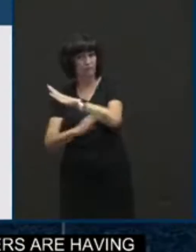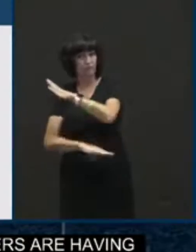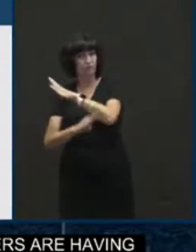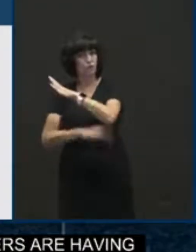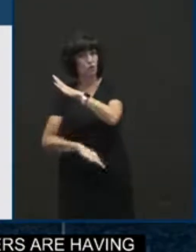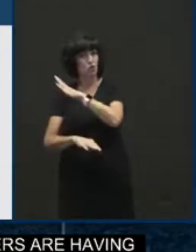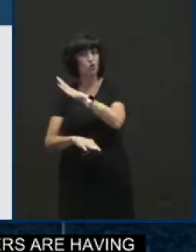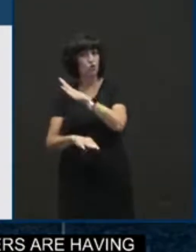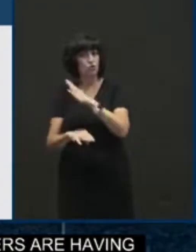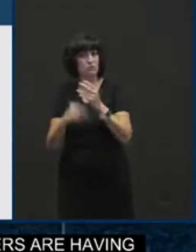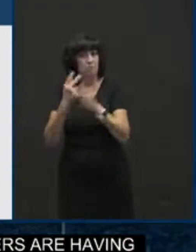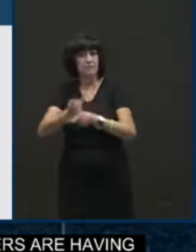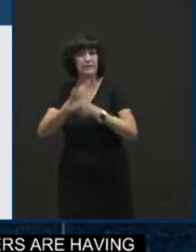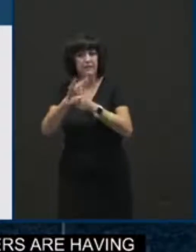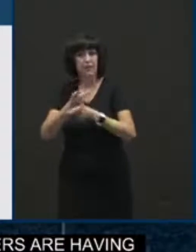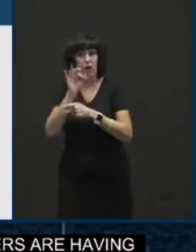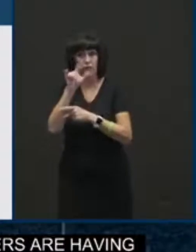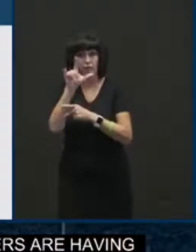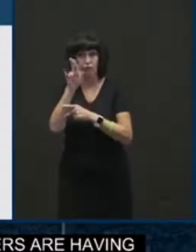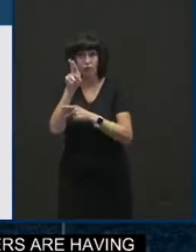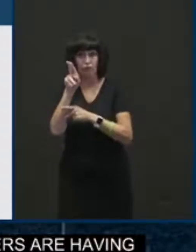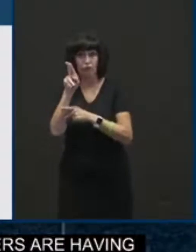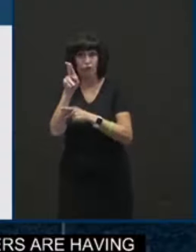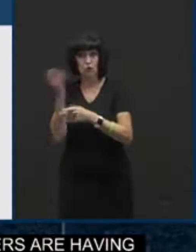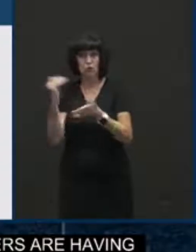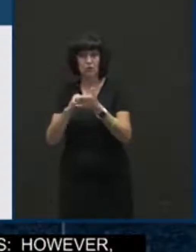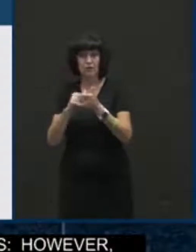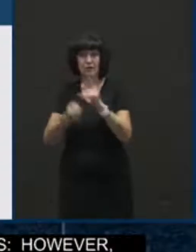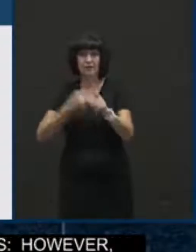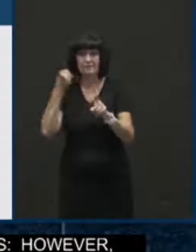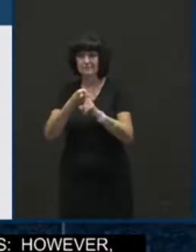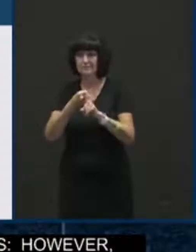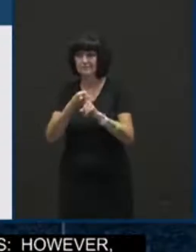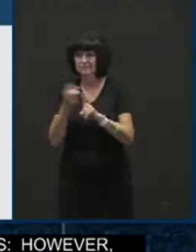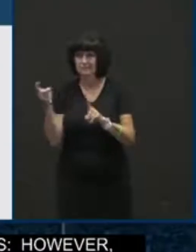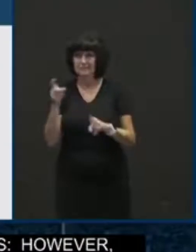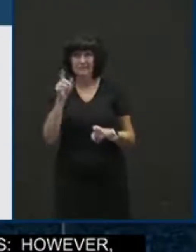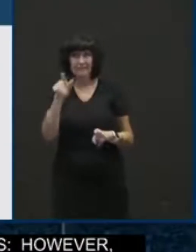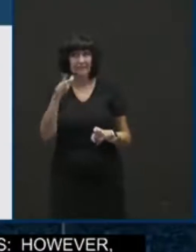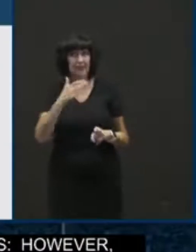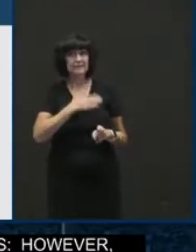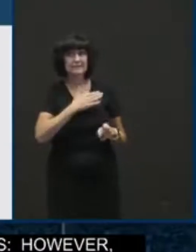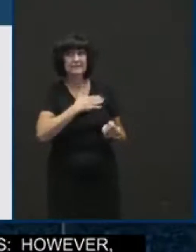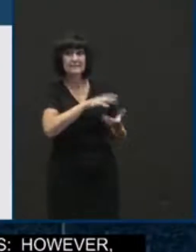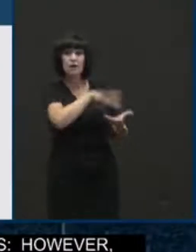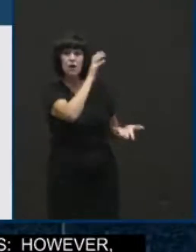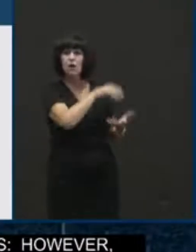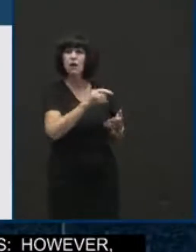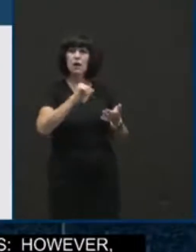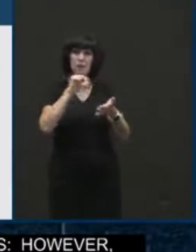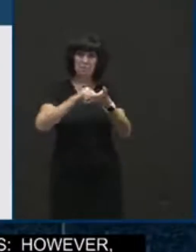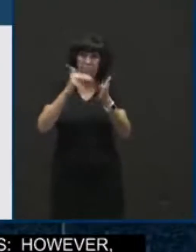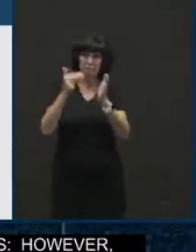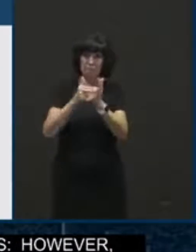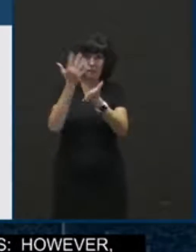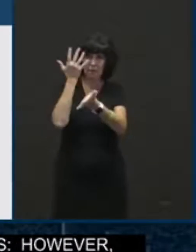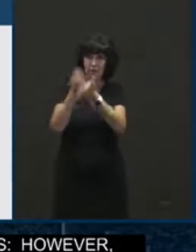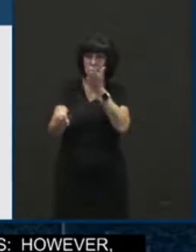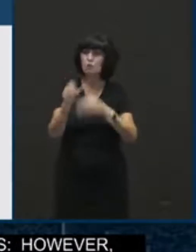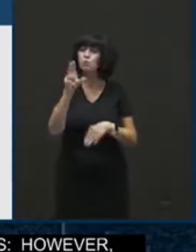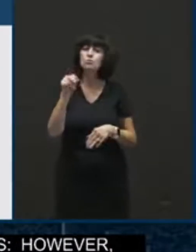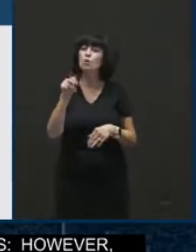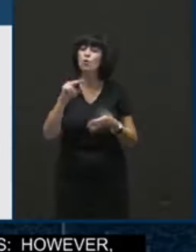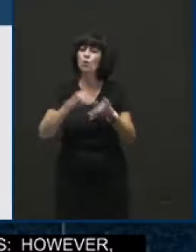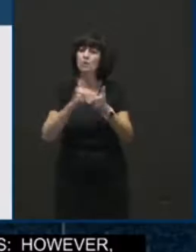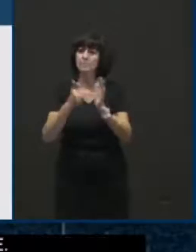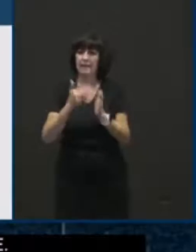is really, in terms of what we have in the stockpile, this isn't to say that we don't have these gloves available. Correct. And these are gloves